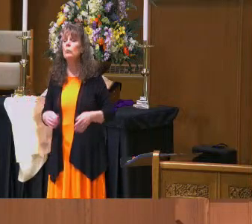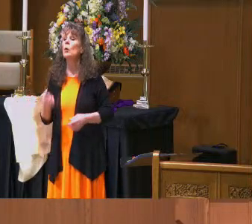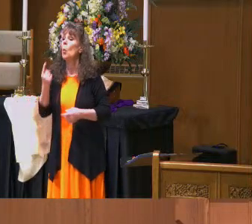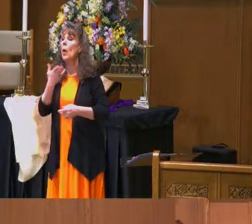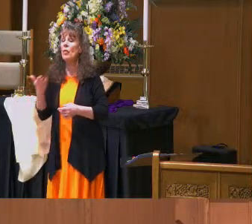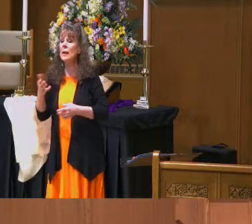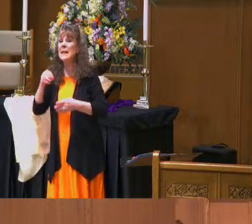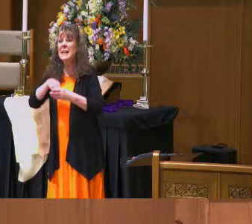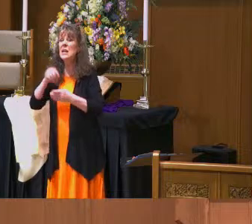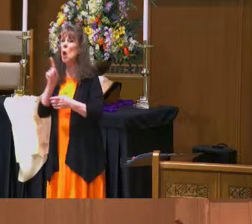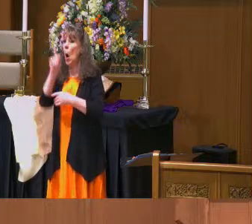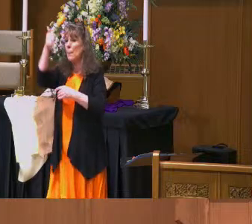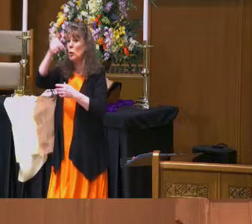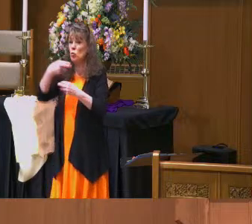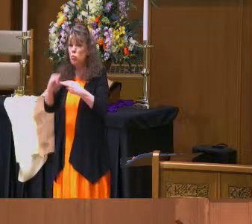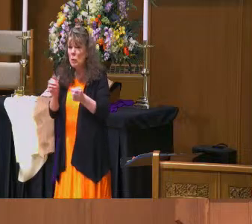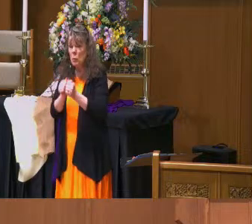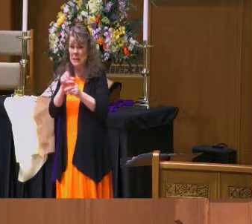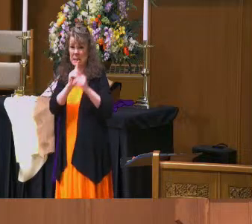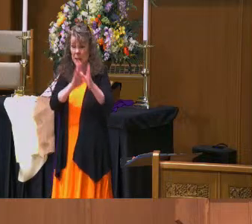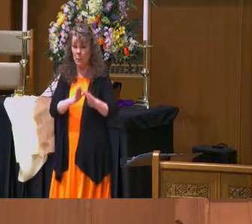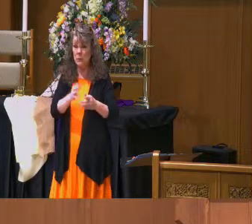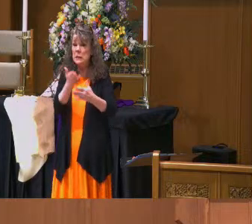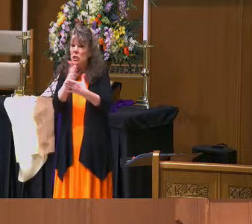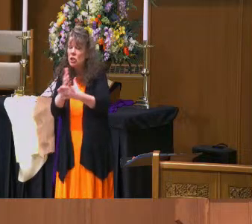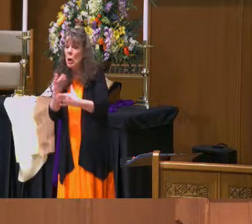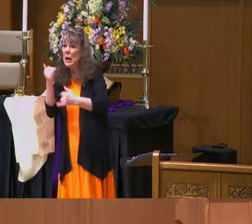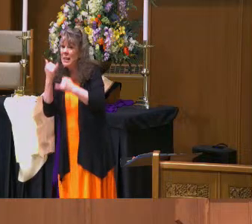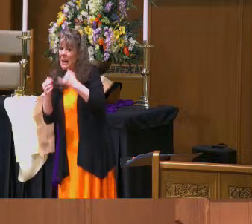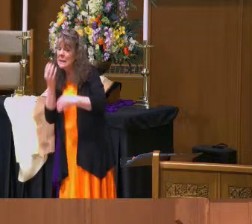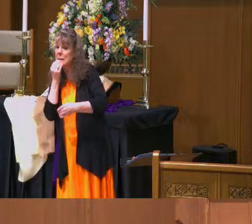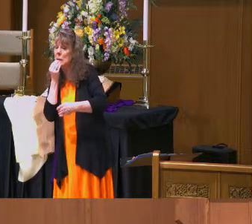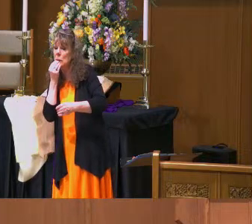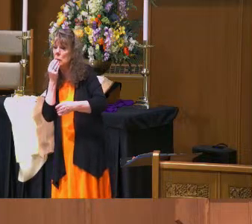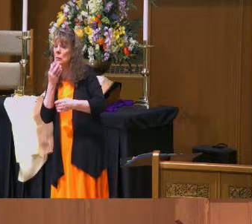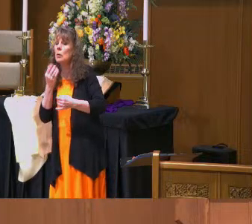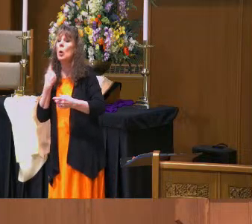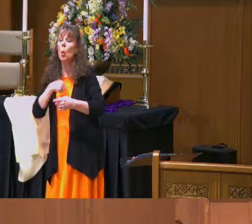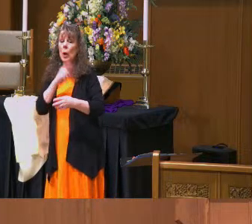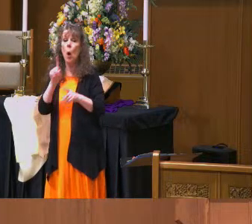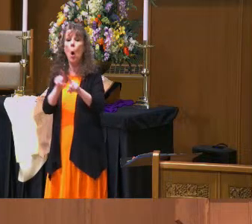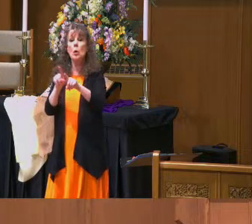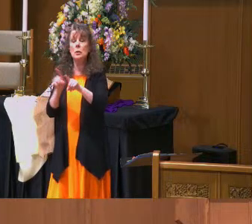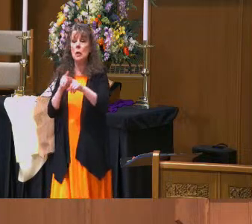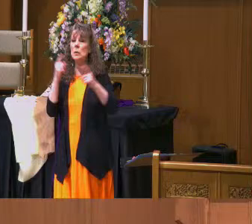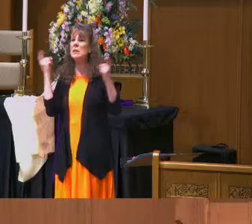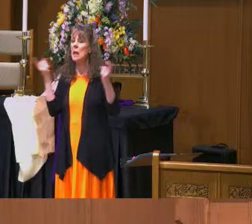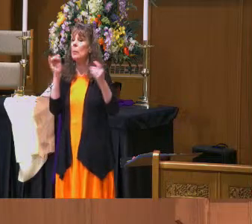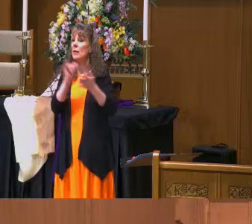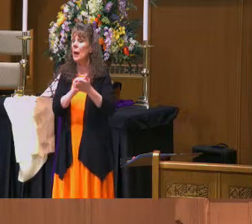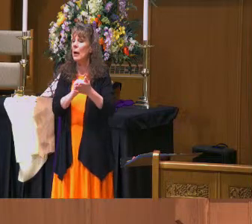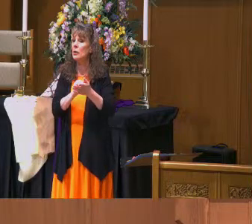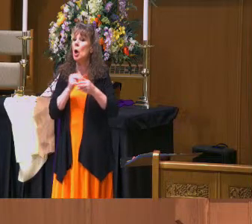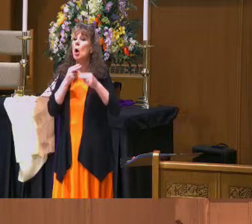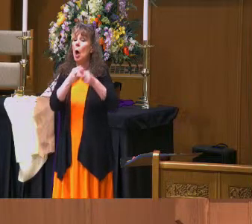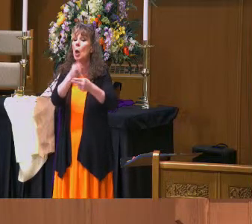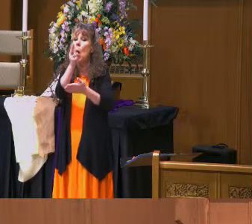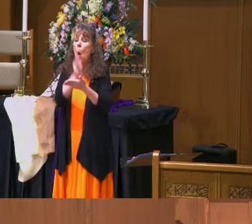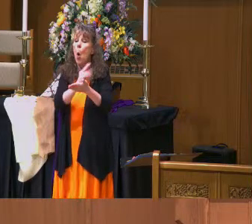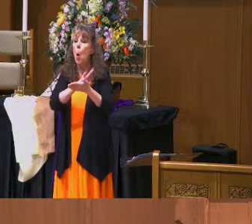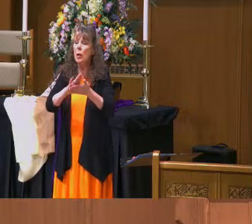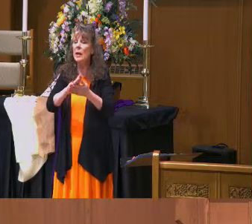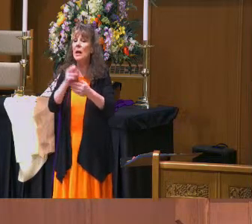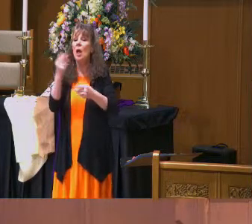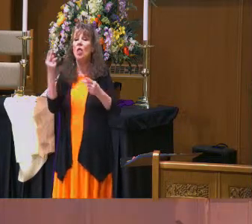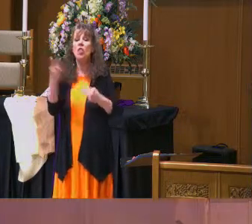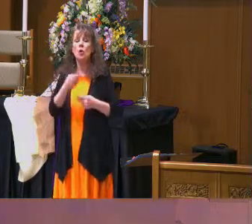disciples, and they will be sharing in a Last Supper. And so we're going to also celebrate that day. We call it Holy Thursday or